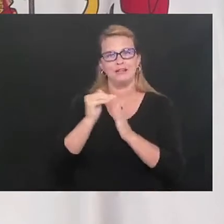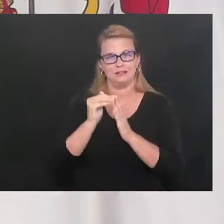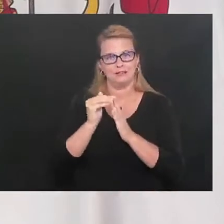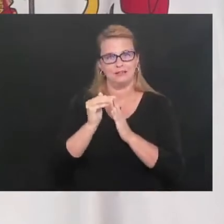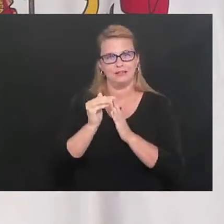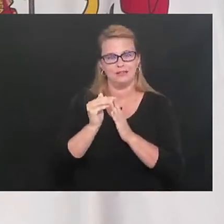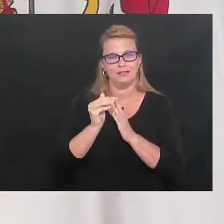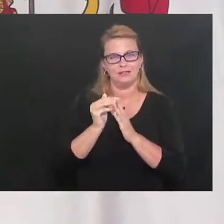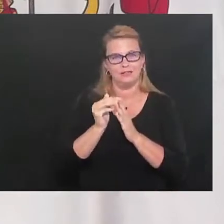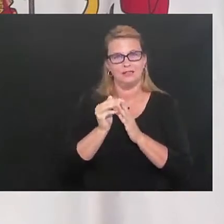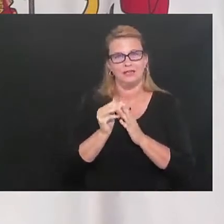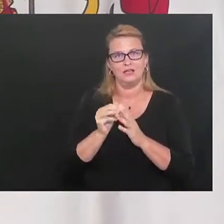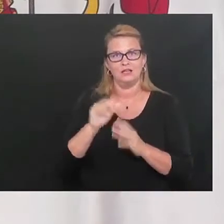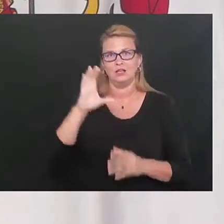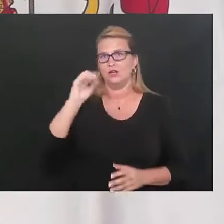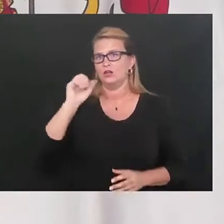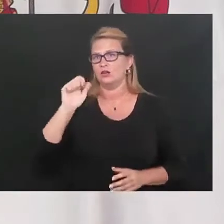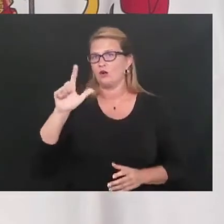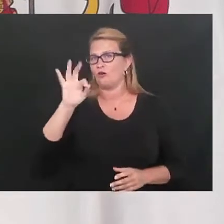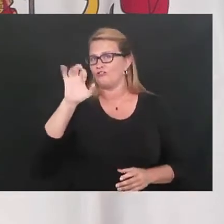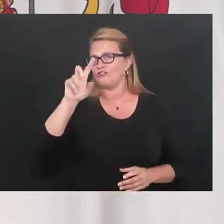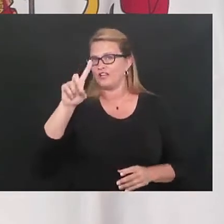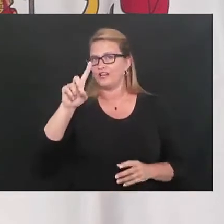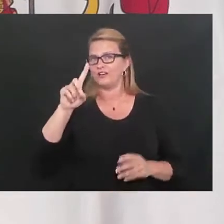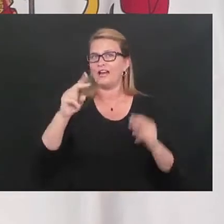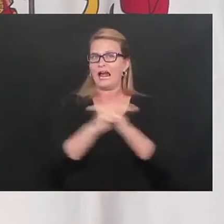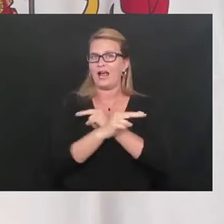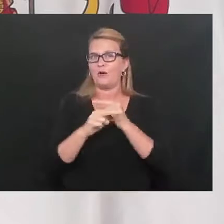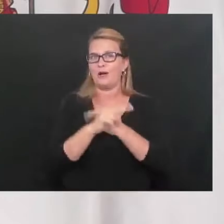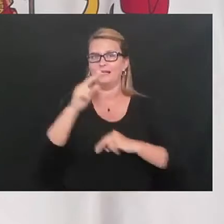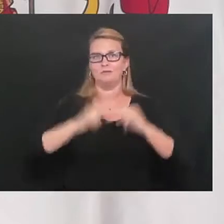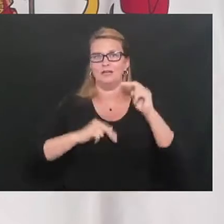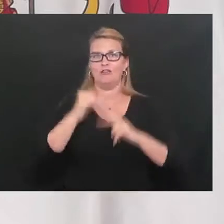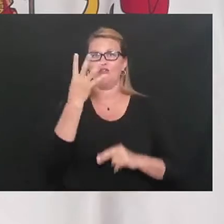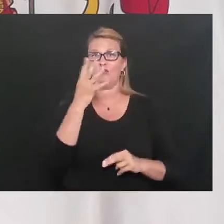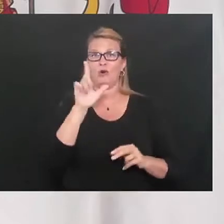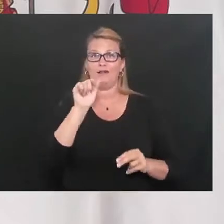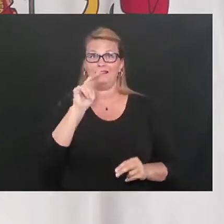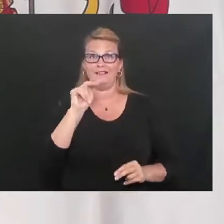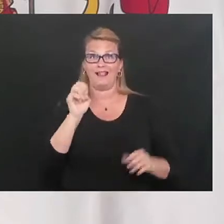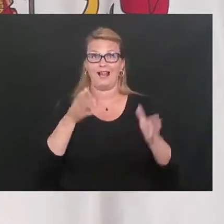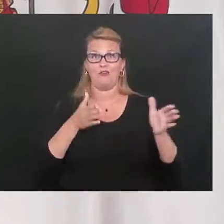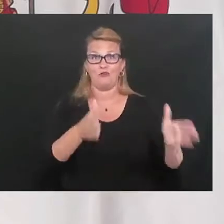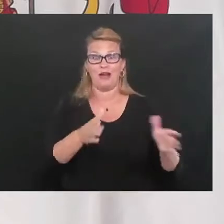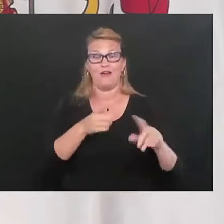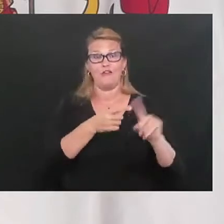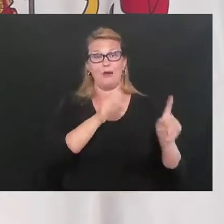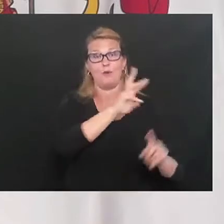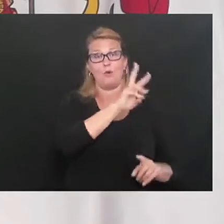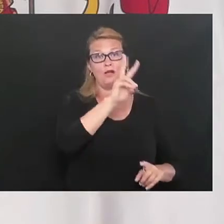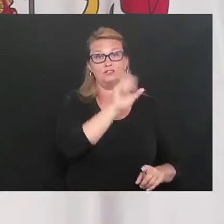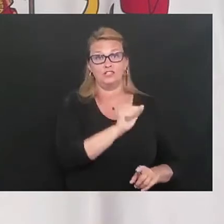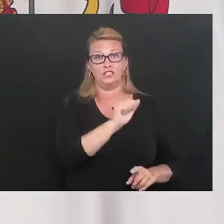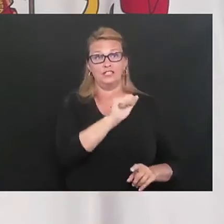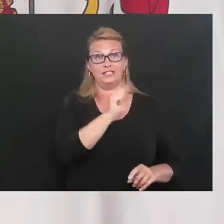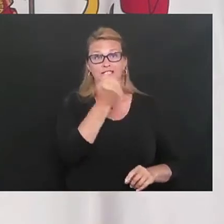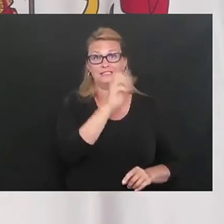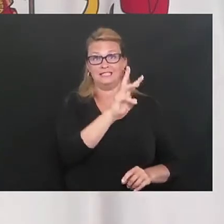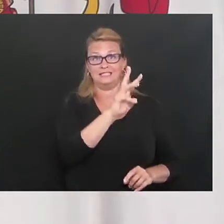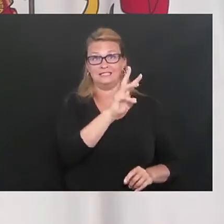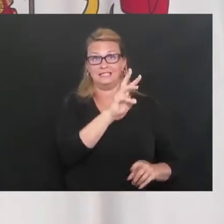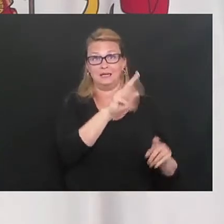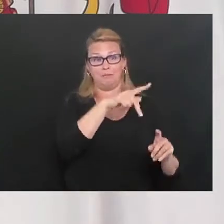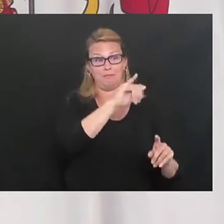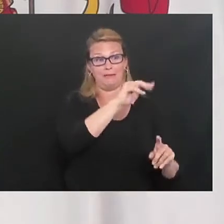a section of the Coalfield Expressway to build a 4-lane road from West Virginia 16 near Pineville